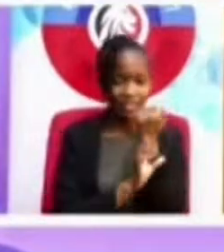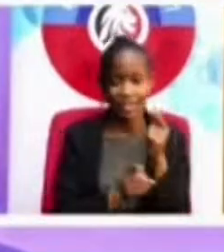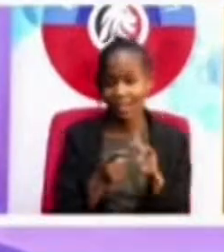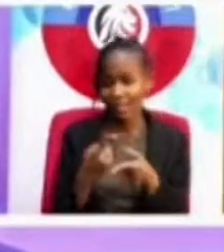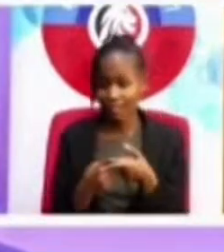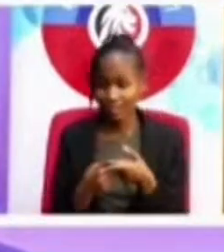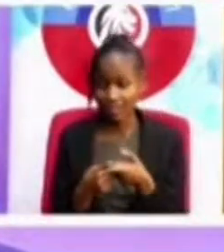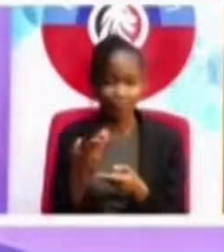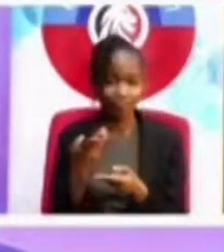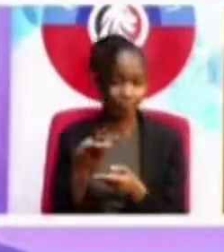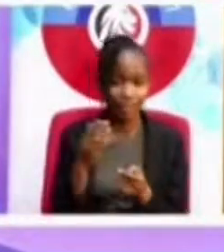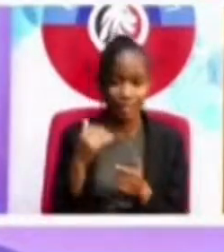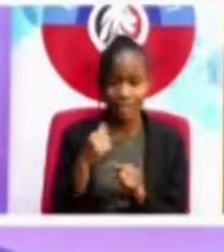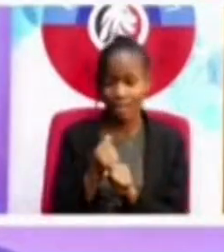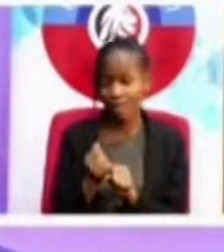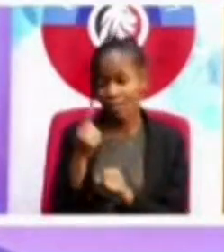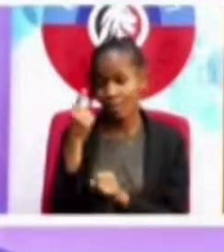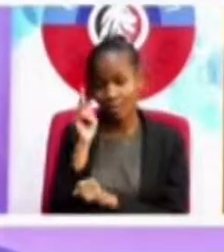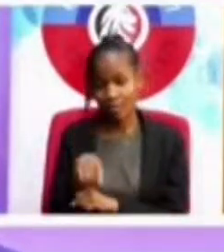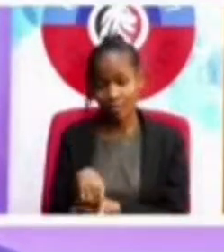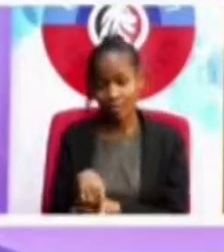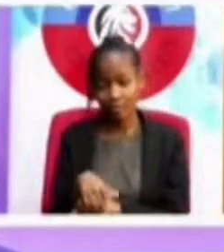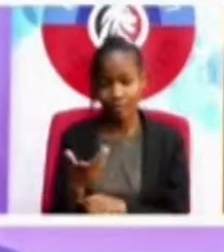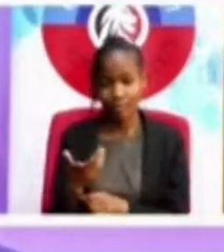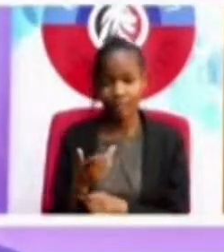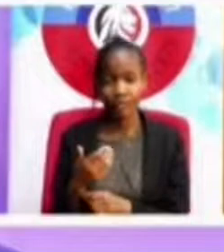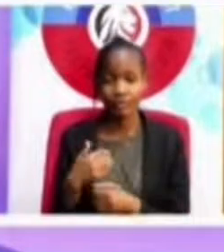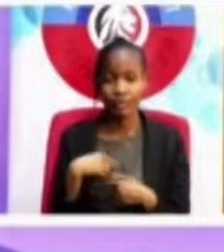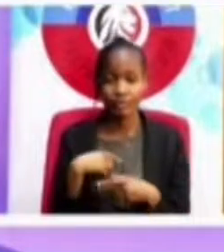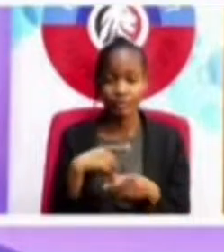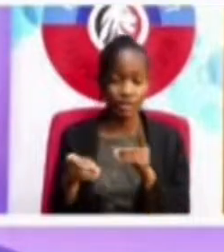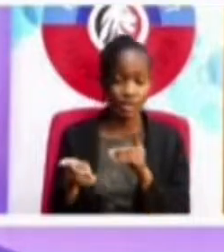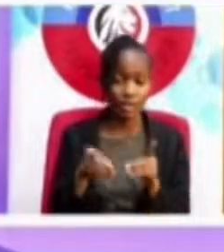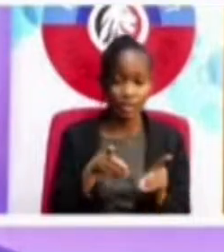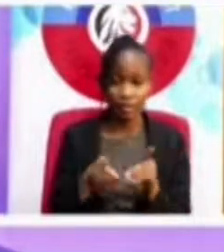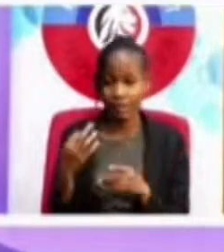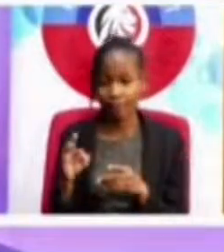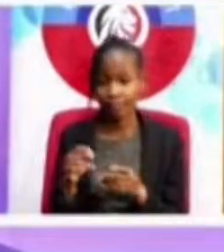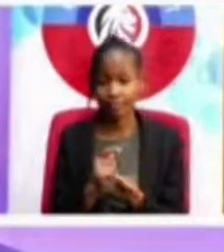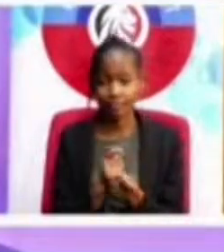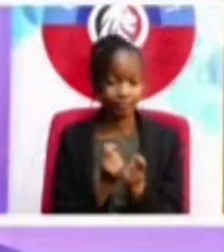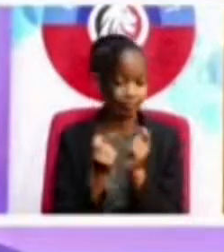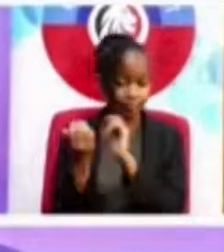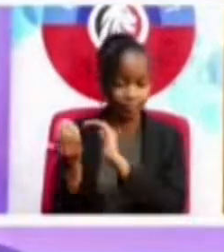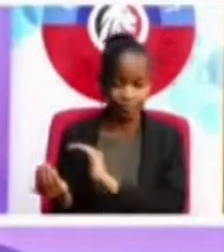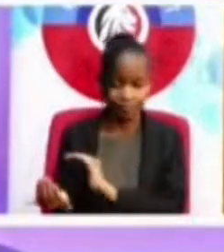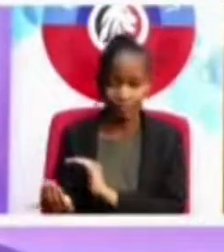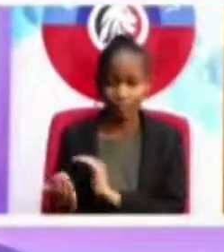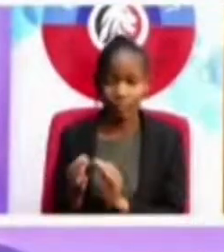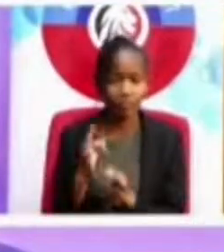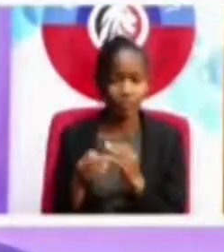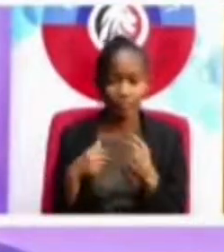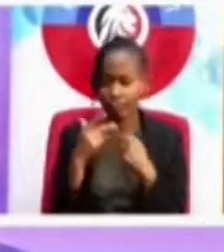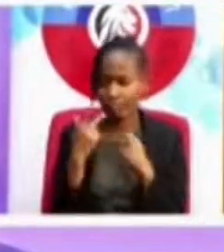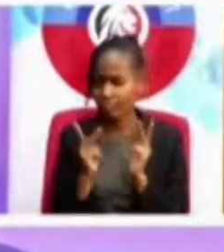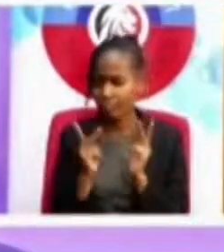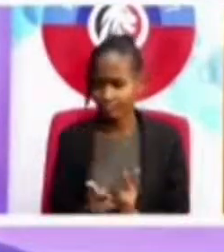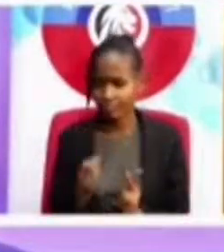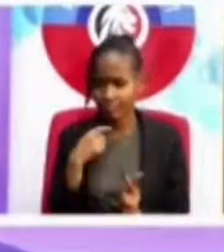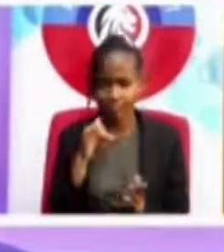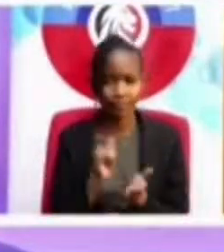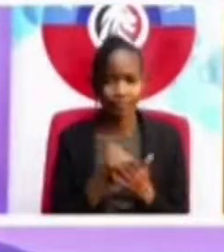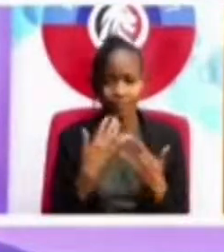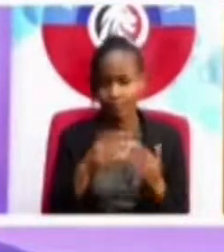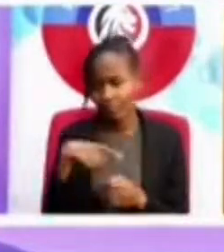meant to counter diversion of transit, because if anybody declares goods to be going to Uganda and taxes are